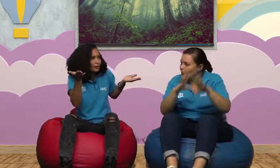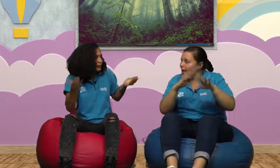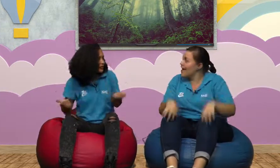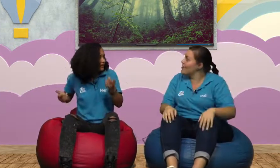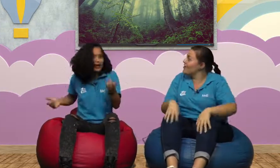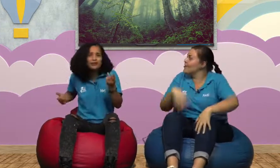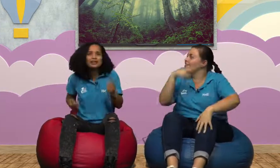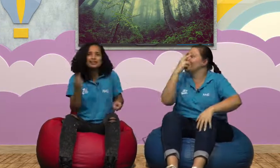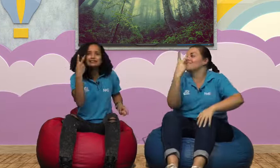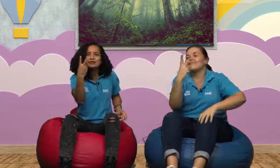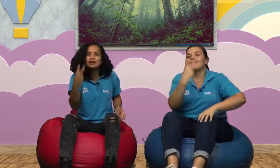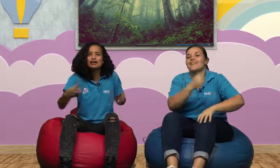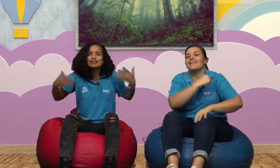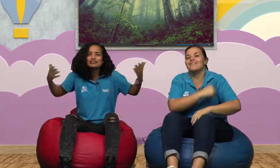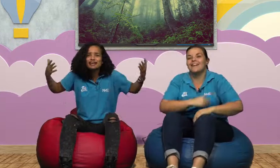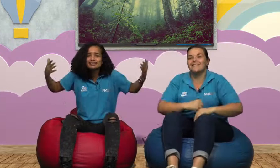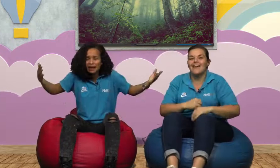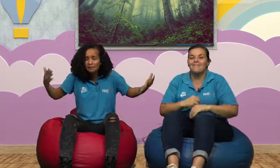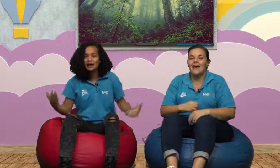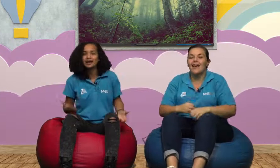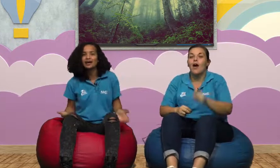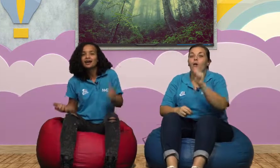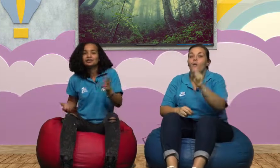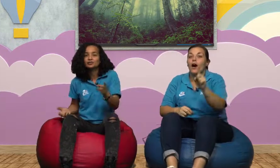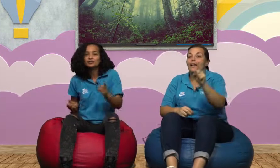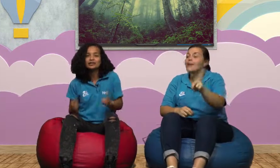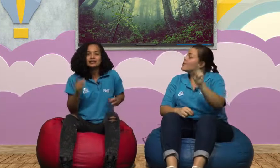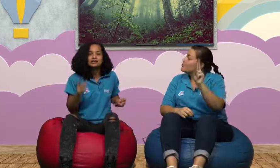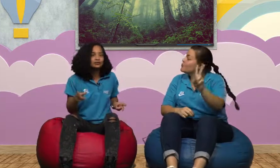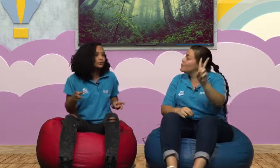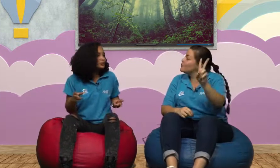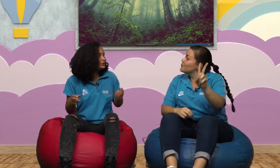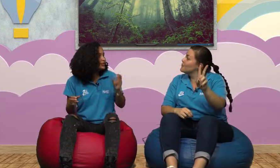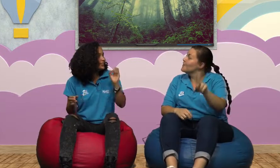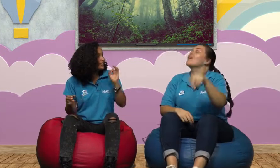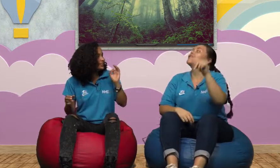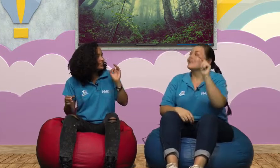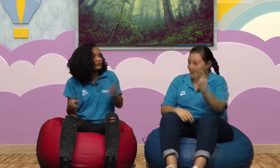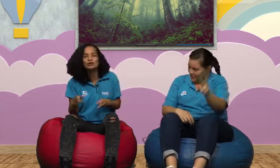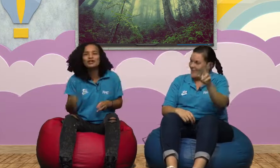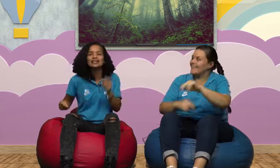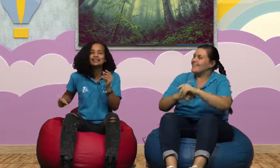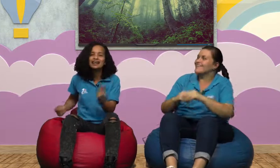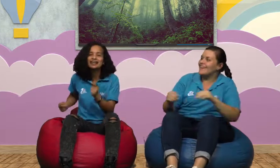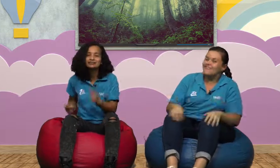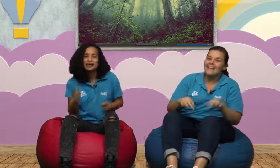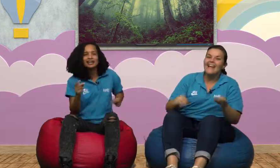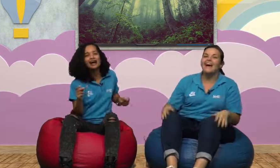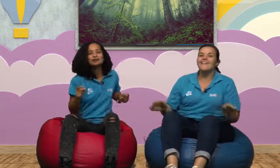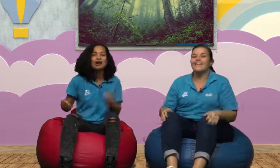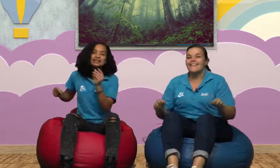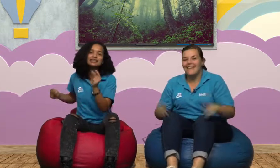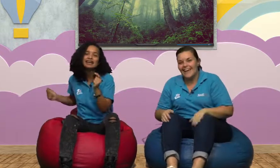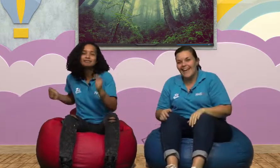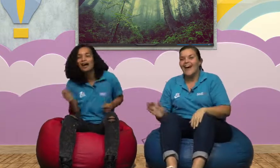pew, and only two little dragons came back. 1, 2. Two little dragons went